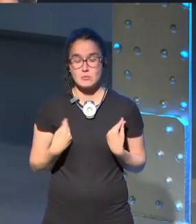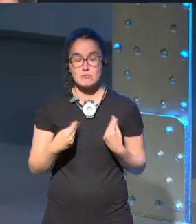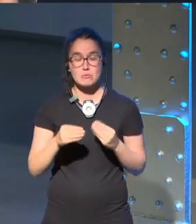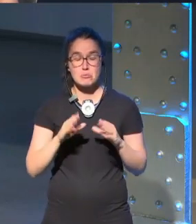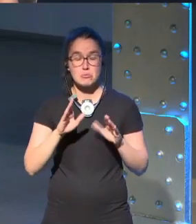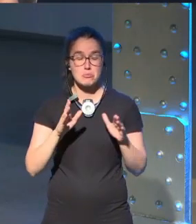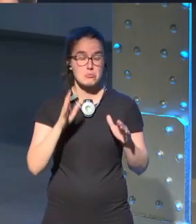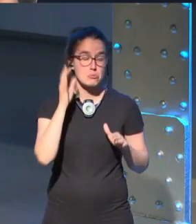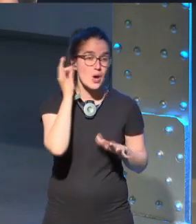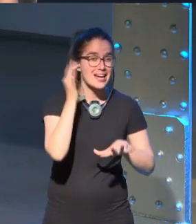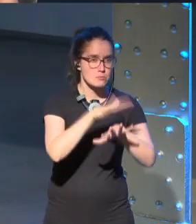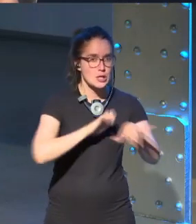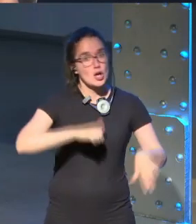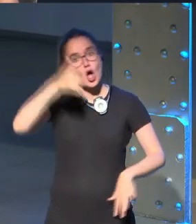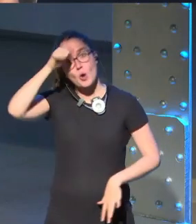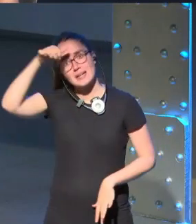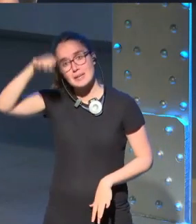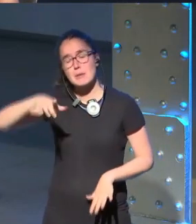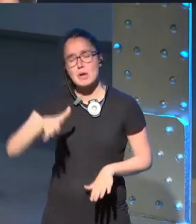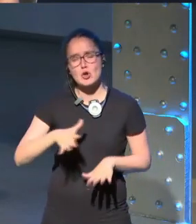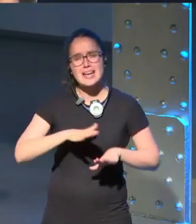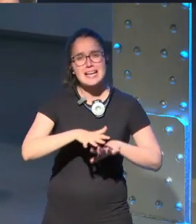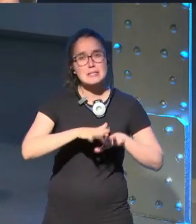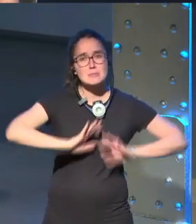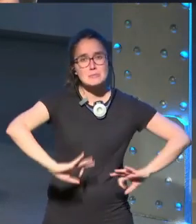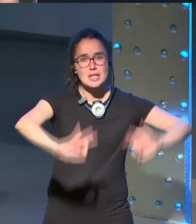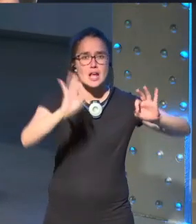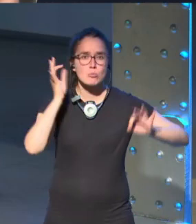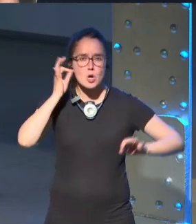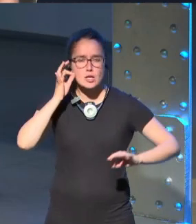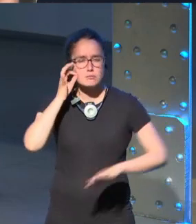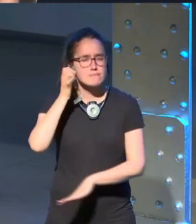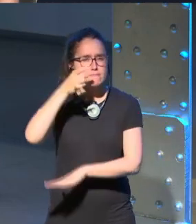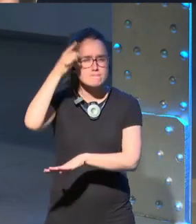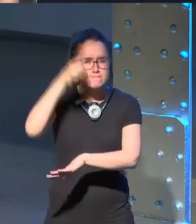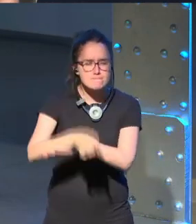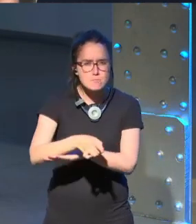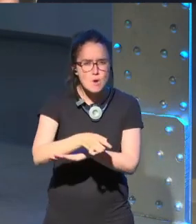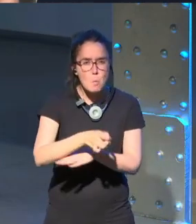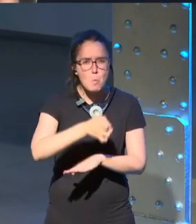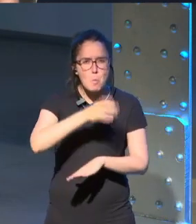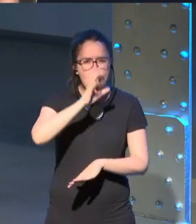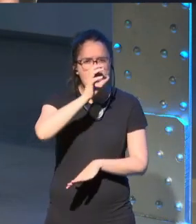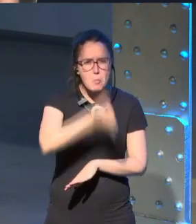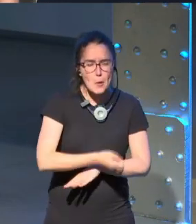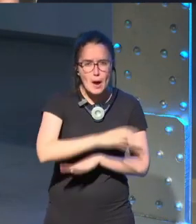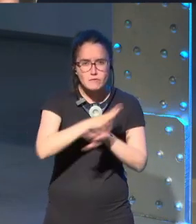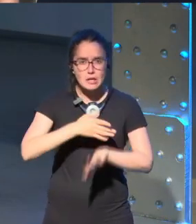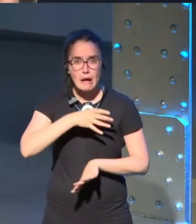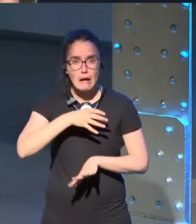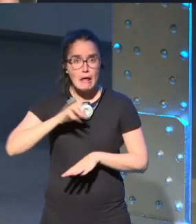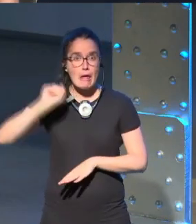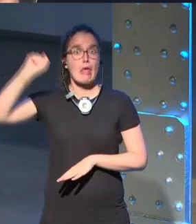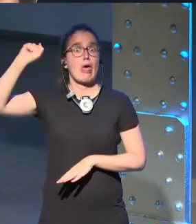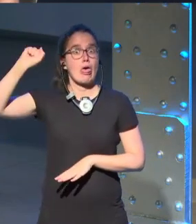being accused of witchcraft and hanged. And there's a quote in the book from someone who was a bit